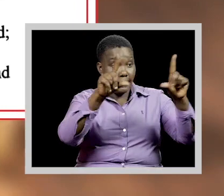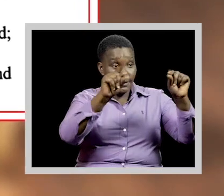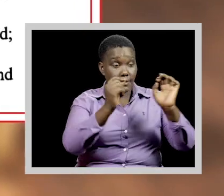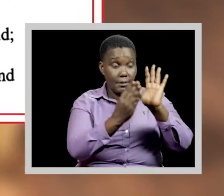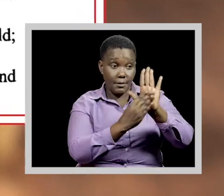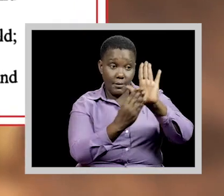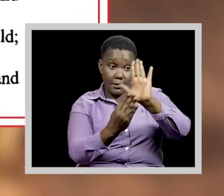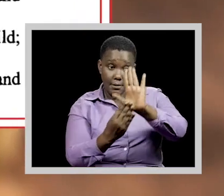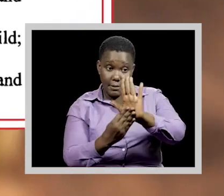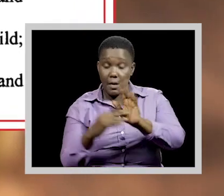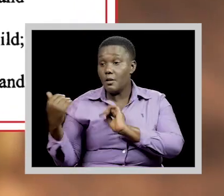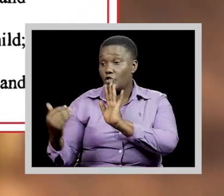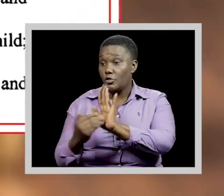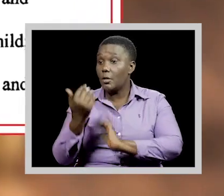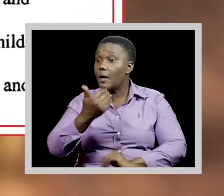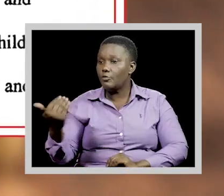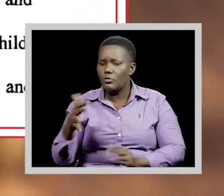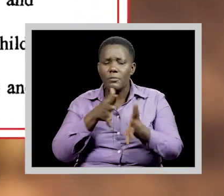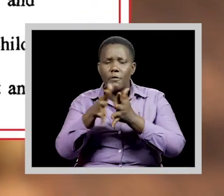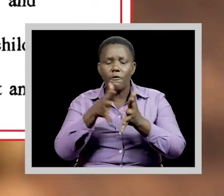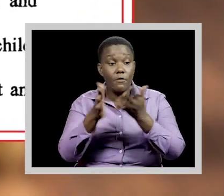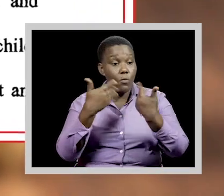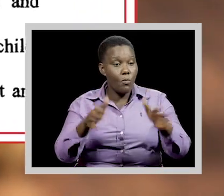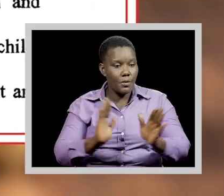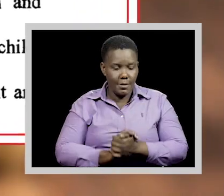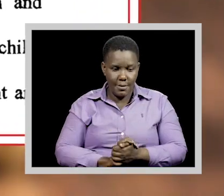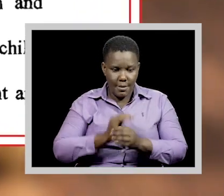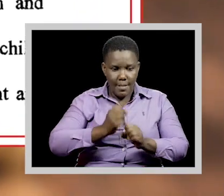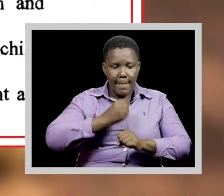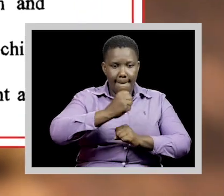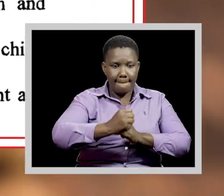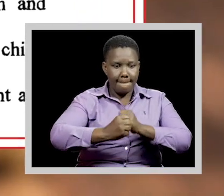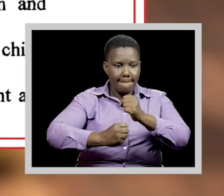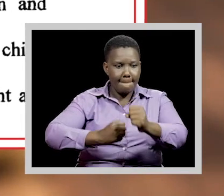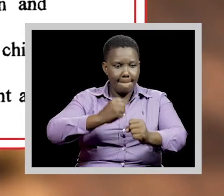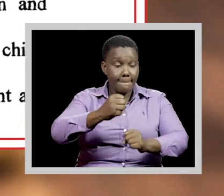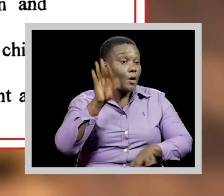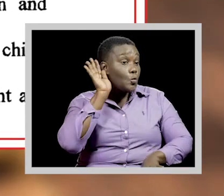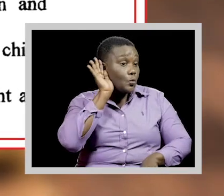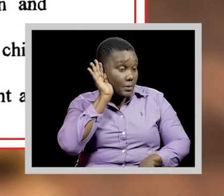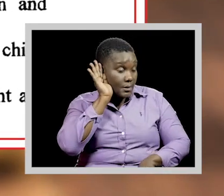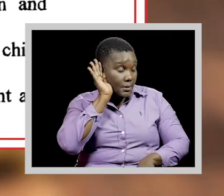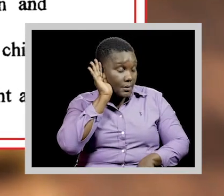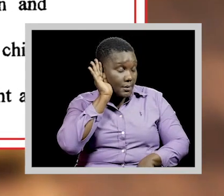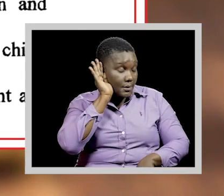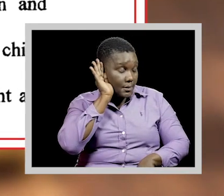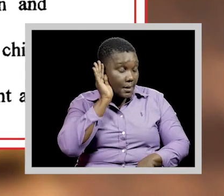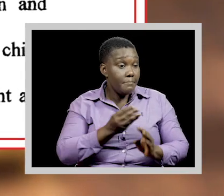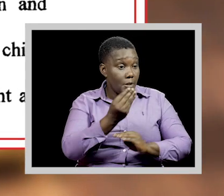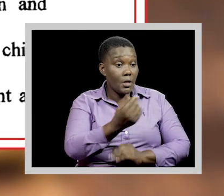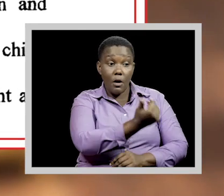Section 99 of the Law of the Child Act provides that the procedure in operating juvenile